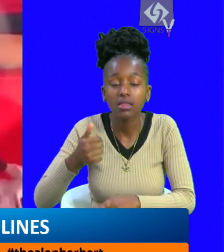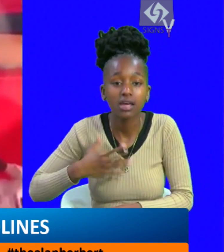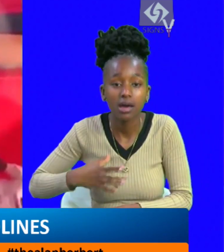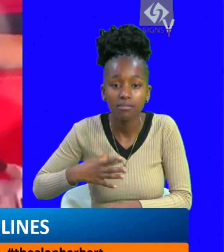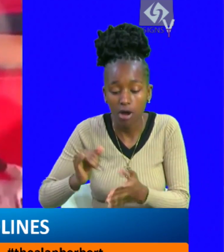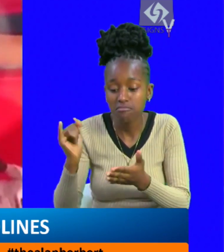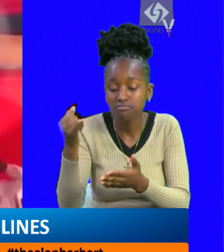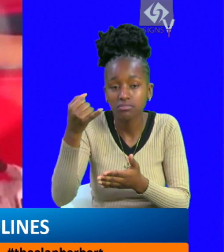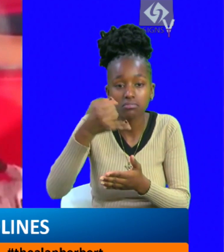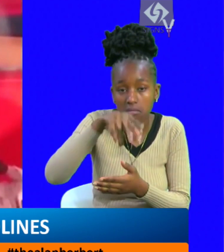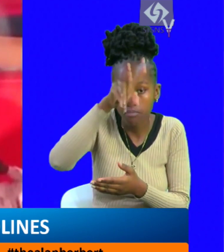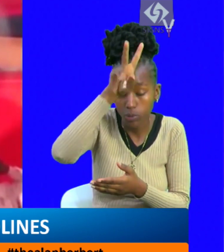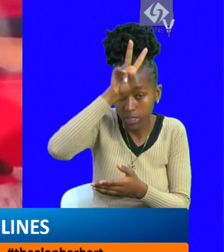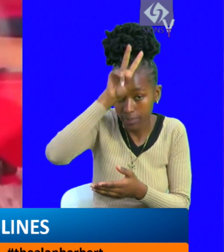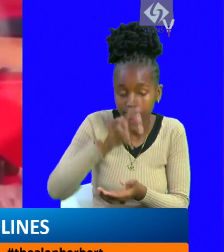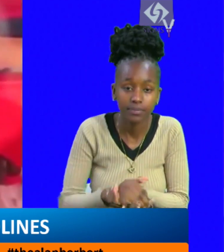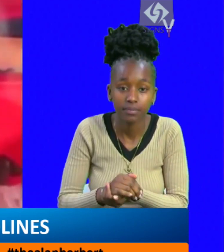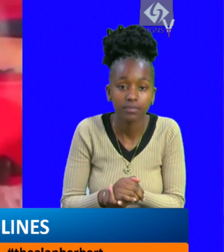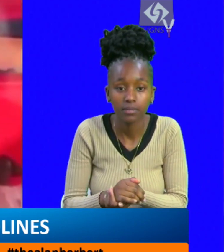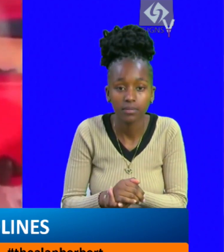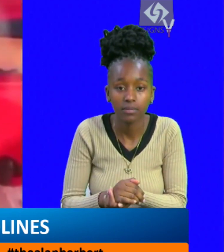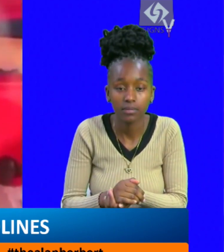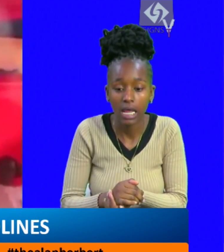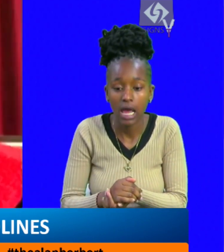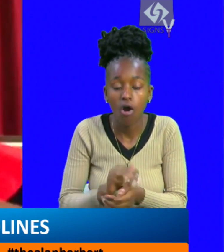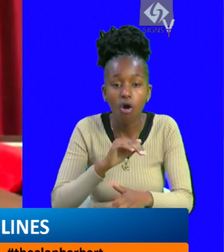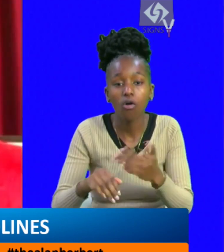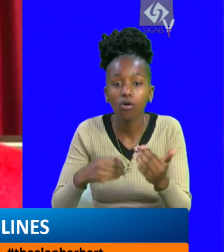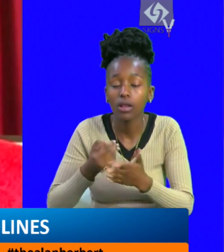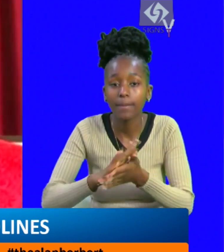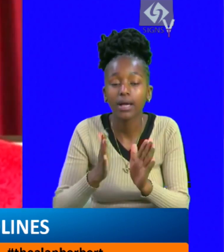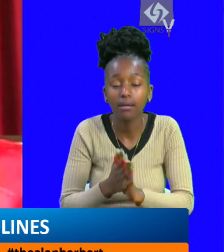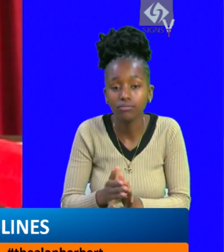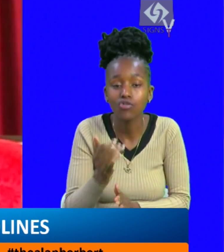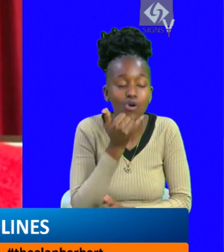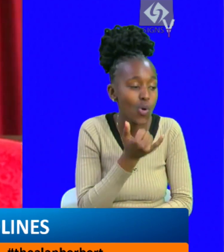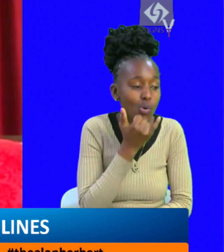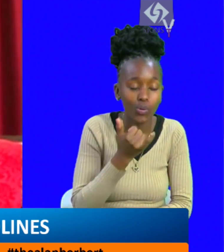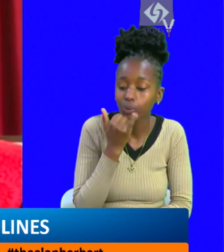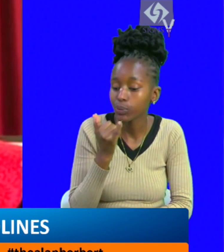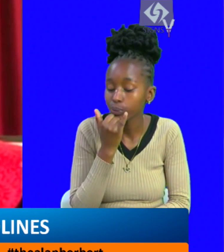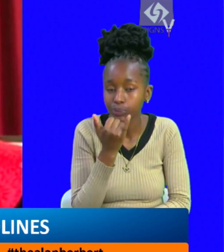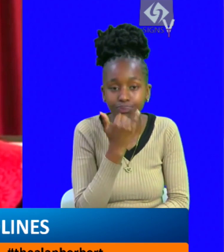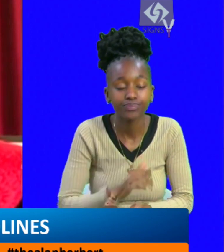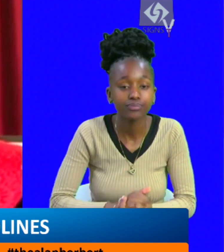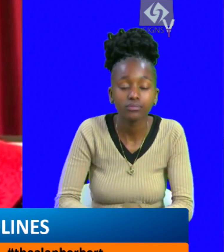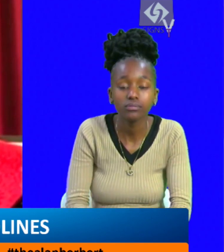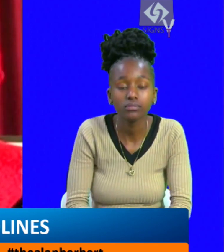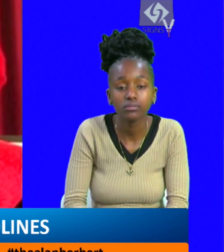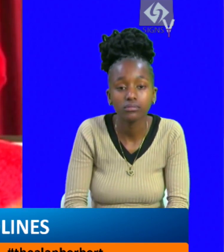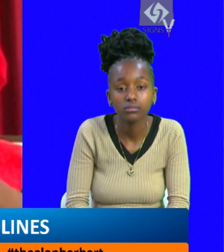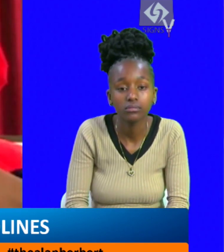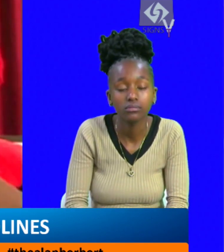signature milioni 10. Wataweza kweli? Ni ngumu. Mtu unamwambia andika, weka